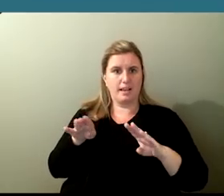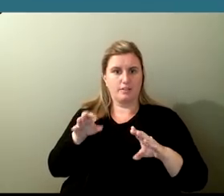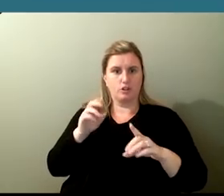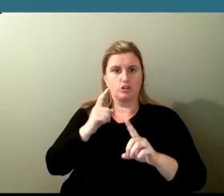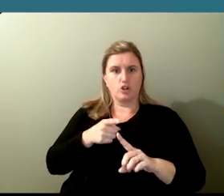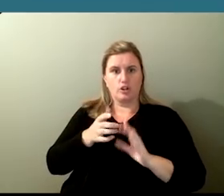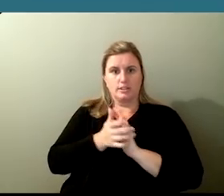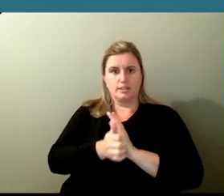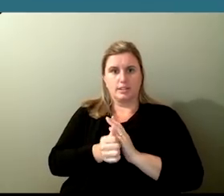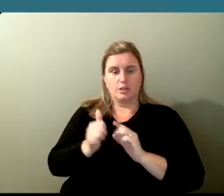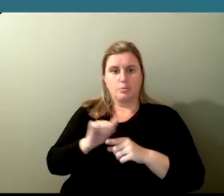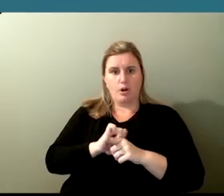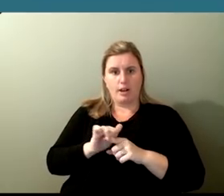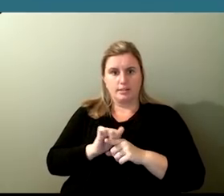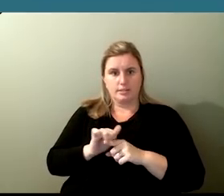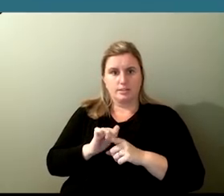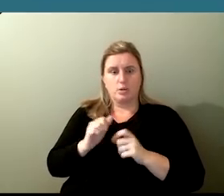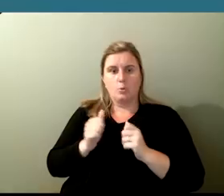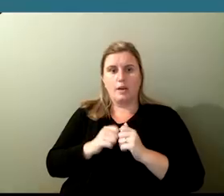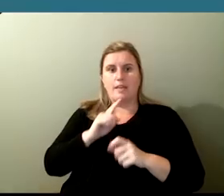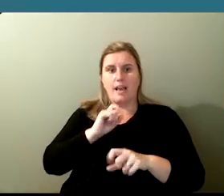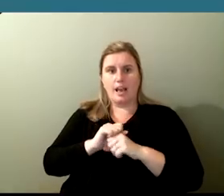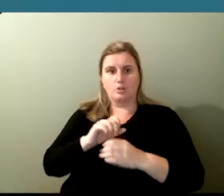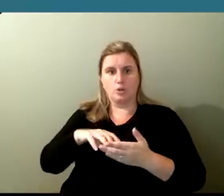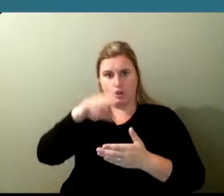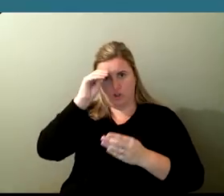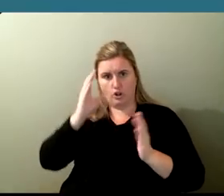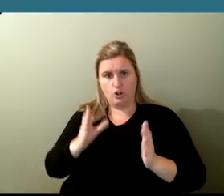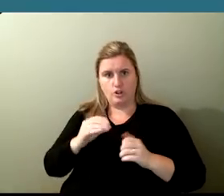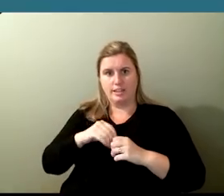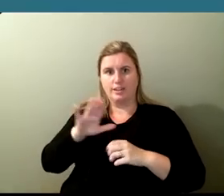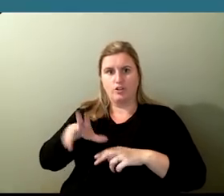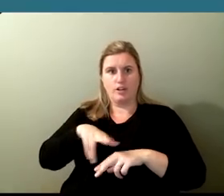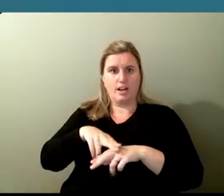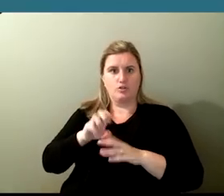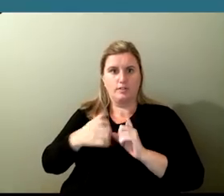the target practice with the actual learner in the natural environment.